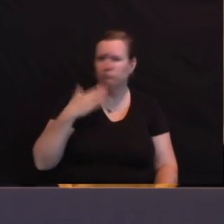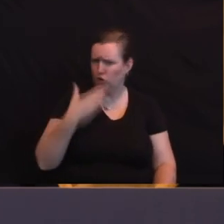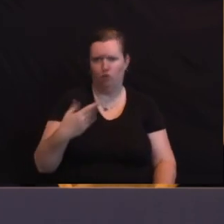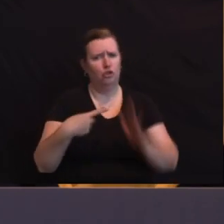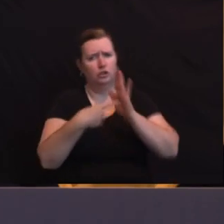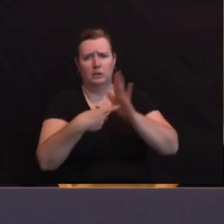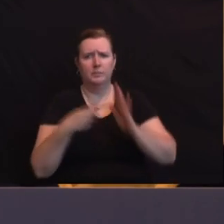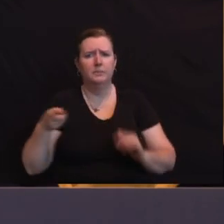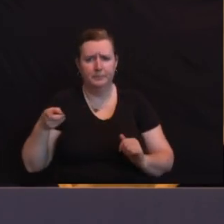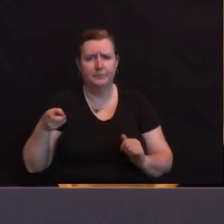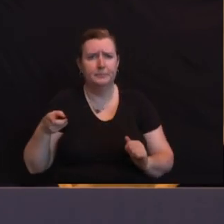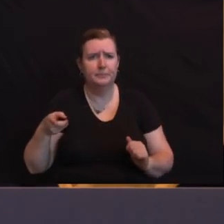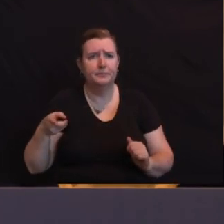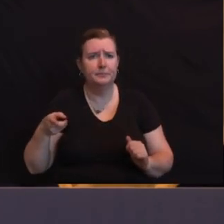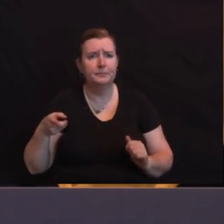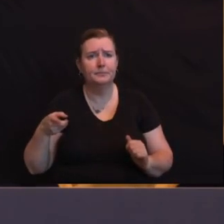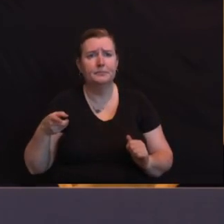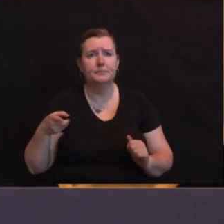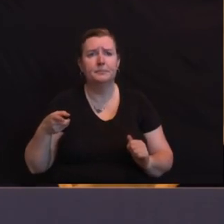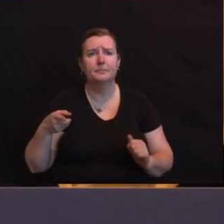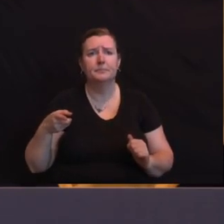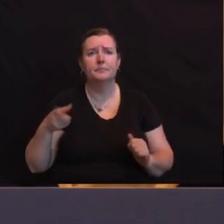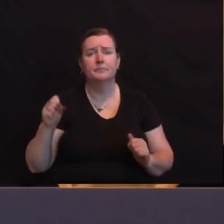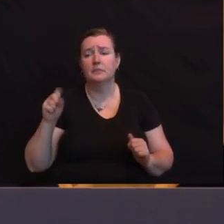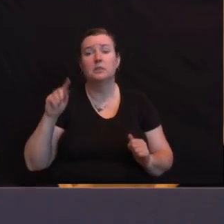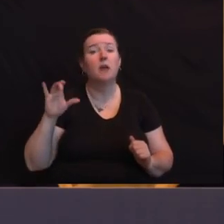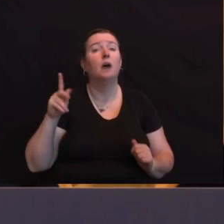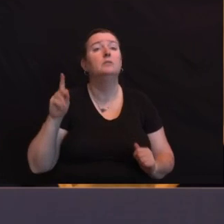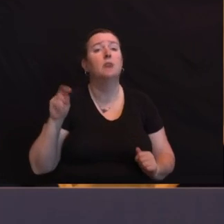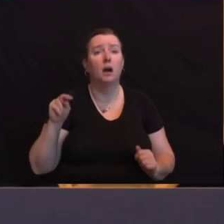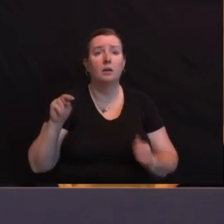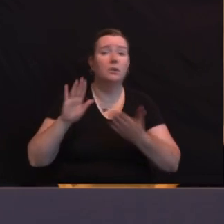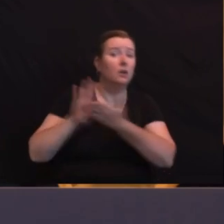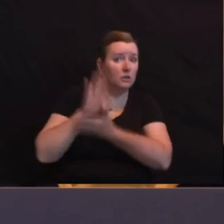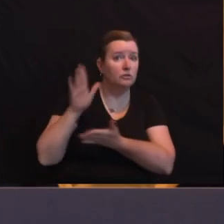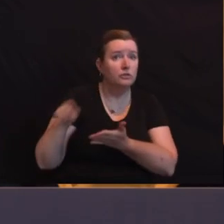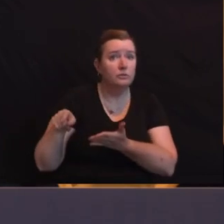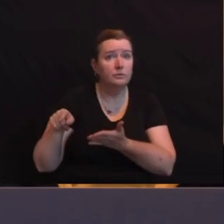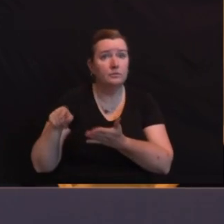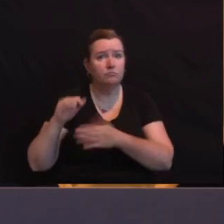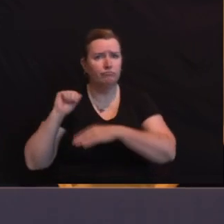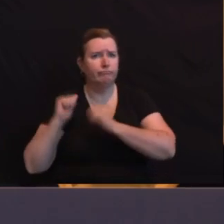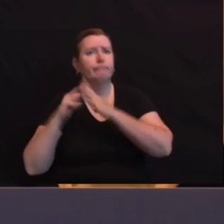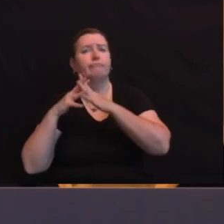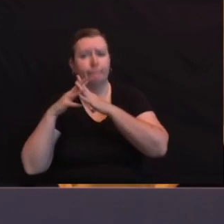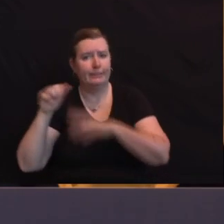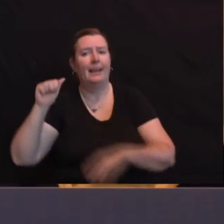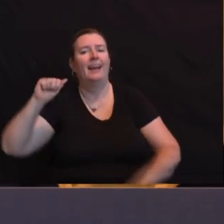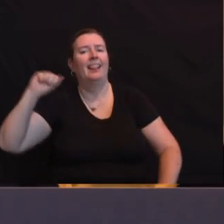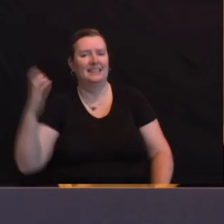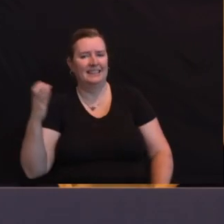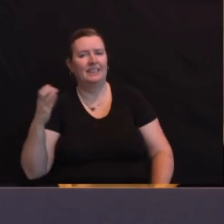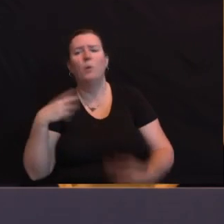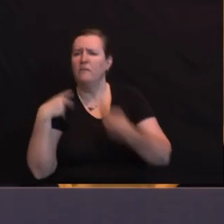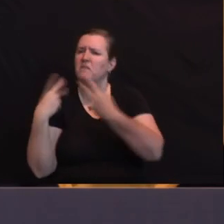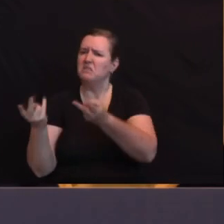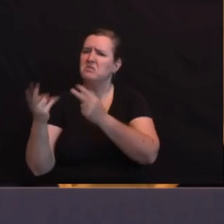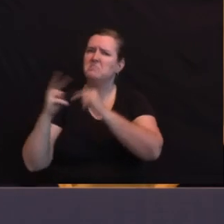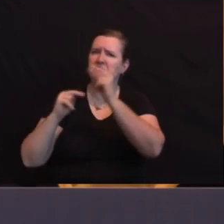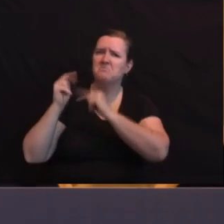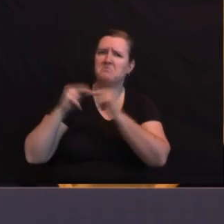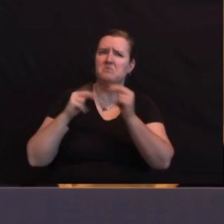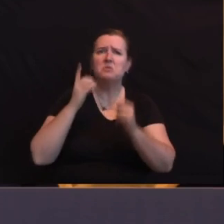City presence is a further example. I toured their dormitory set up there when it was being constructed years ago before I was